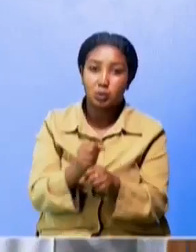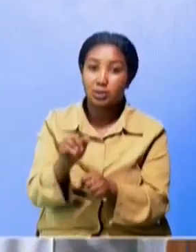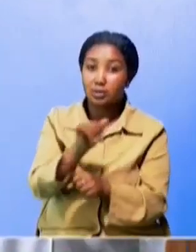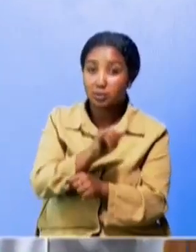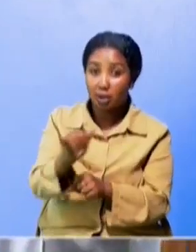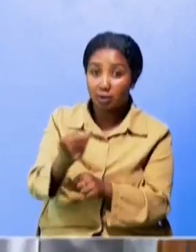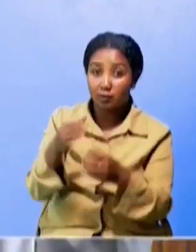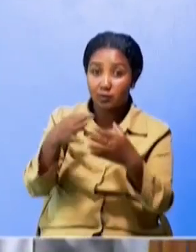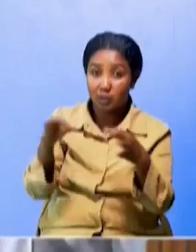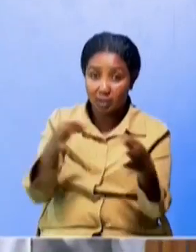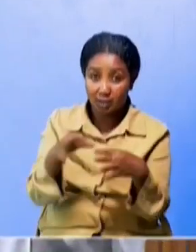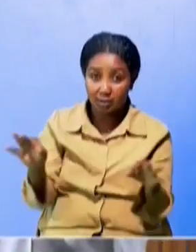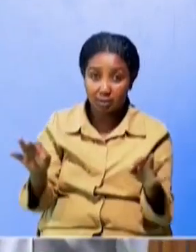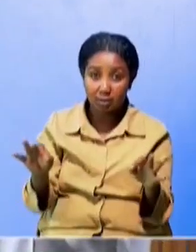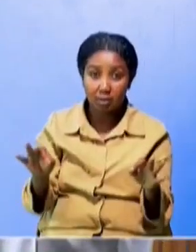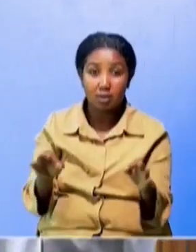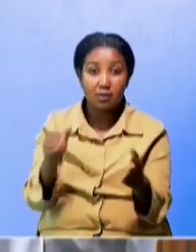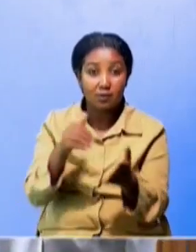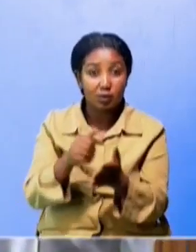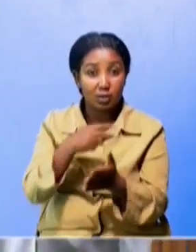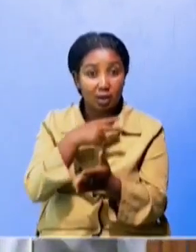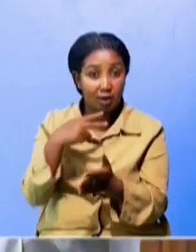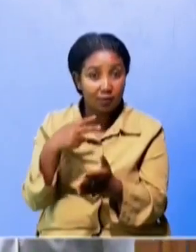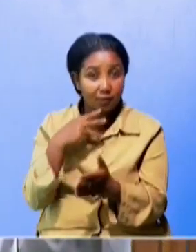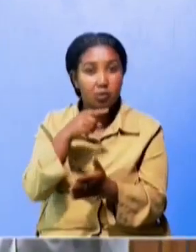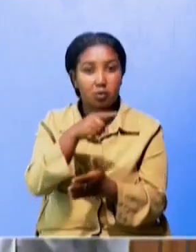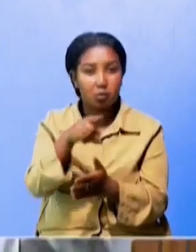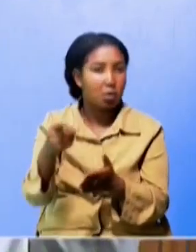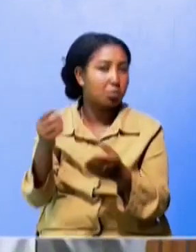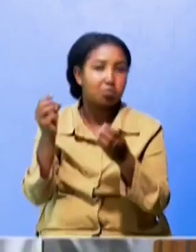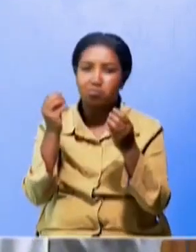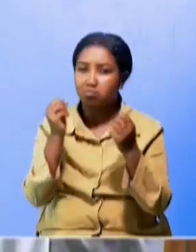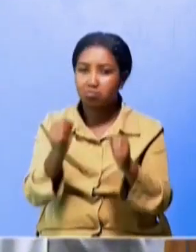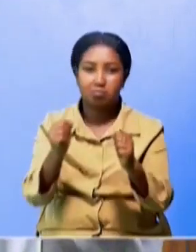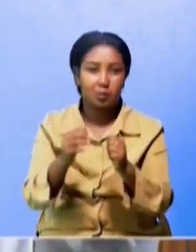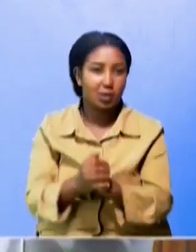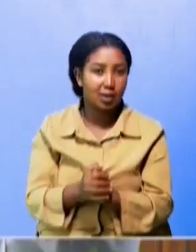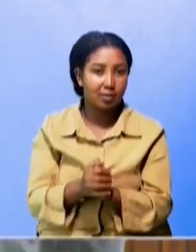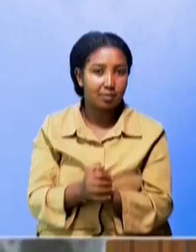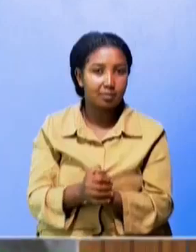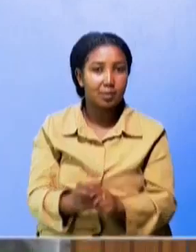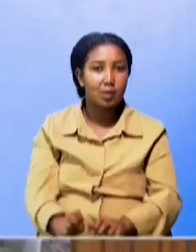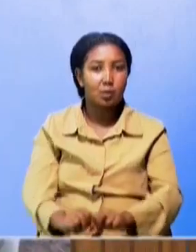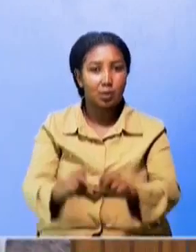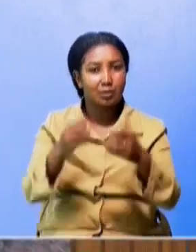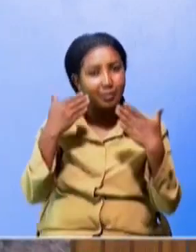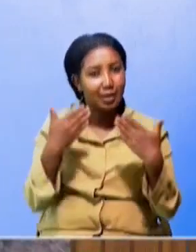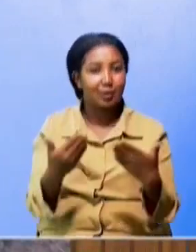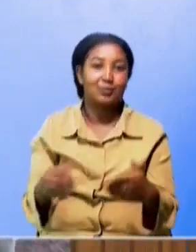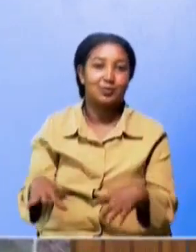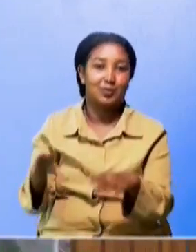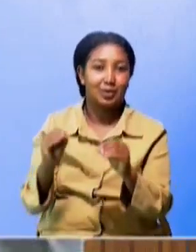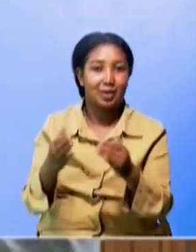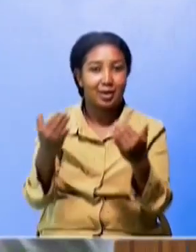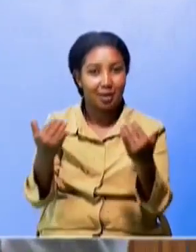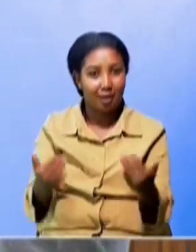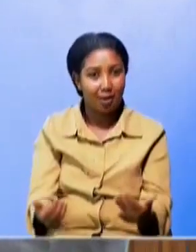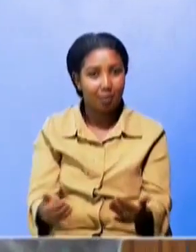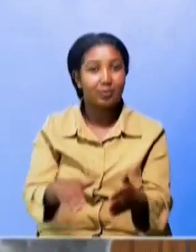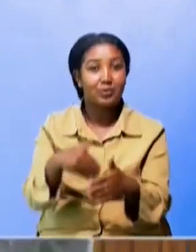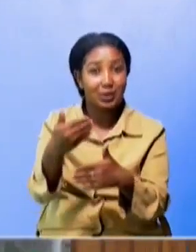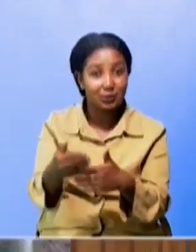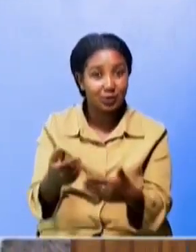of sentences in the frequency adverb, you are welcome. Okay, thank you so much. Now next to